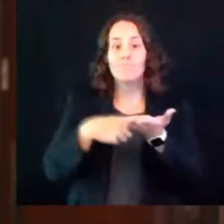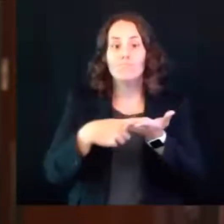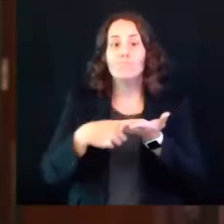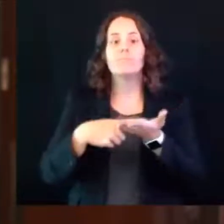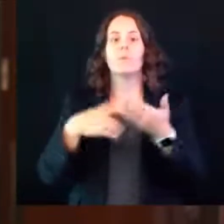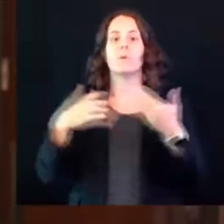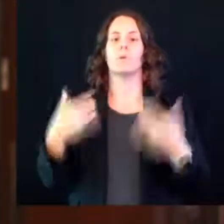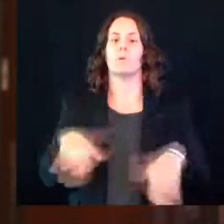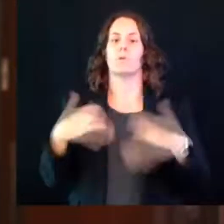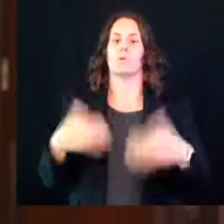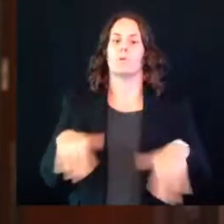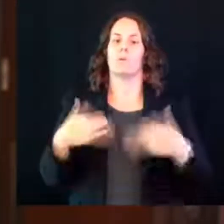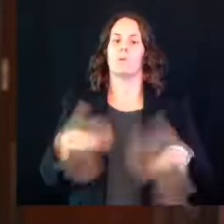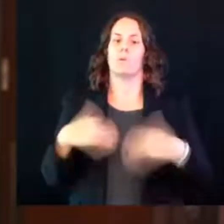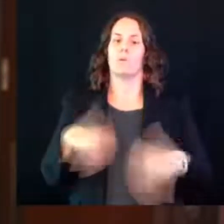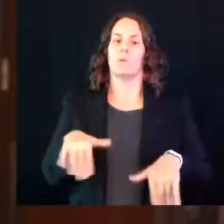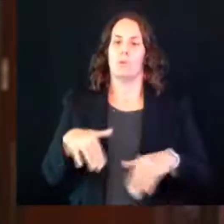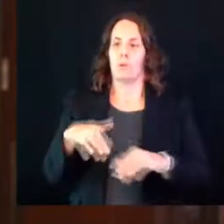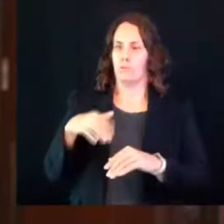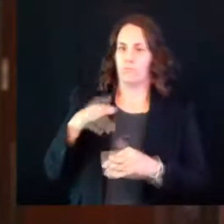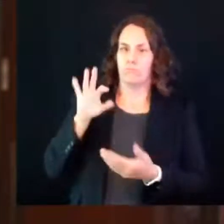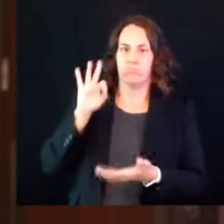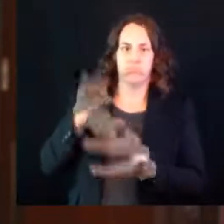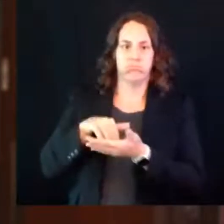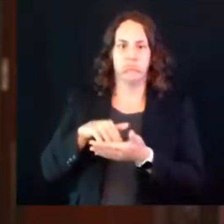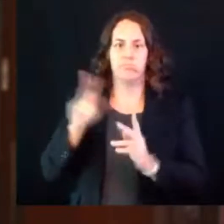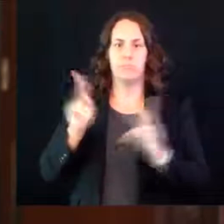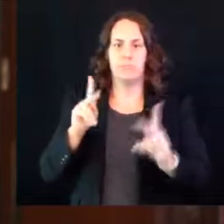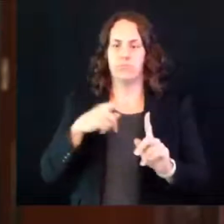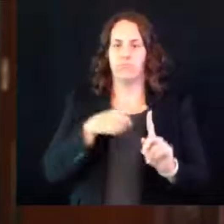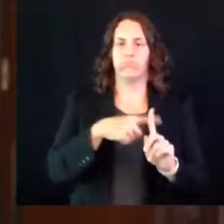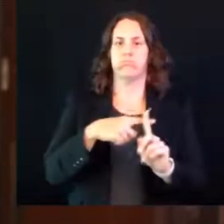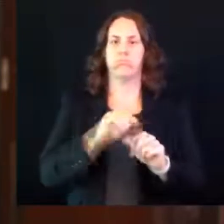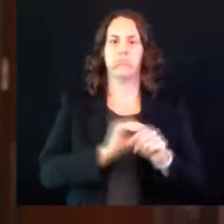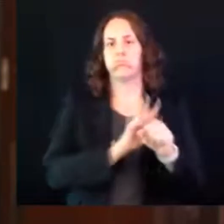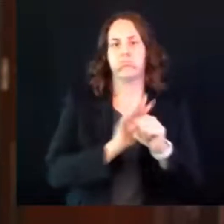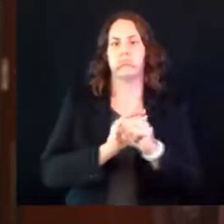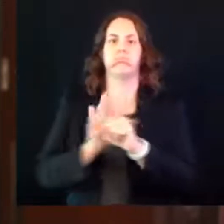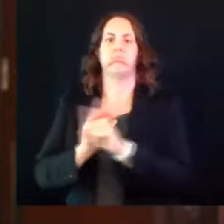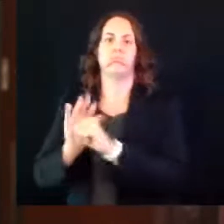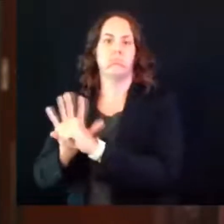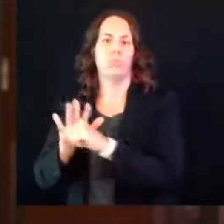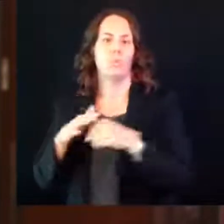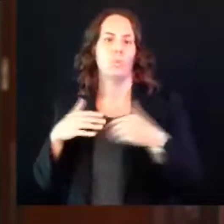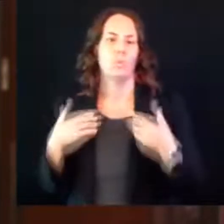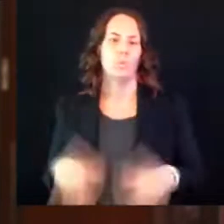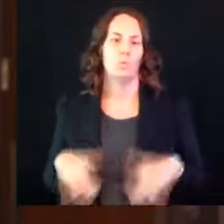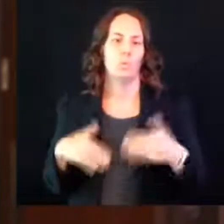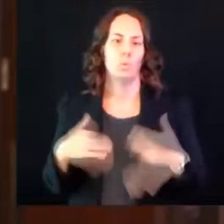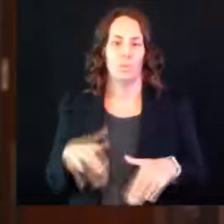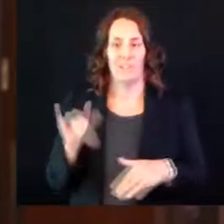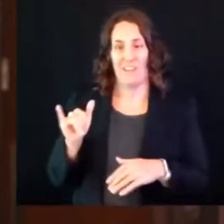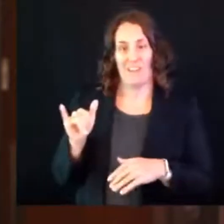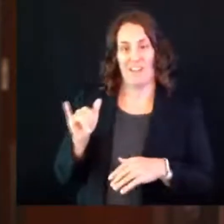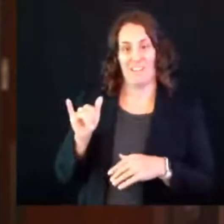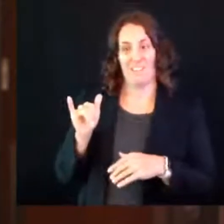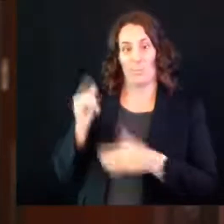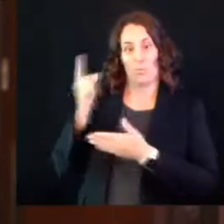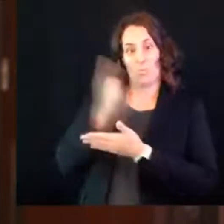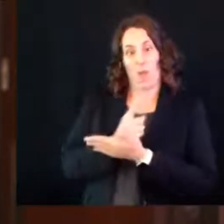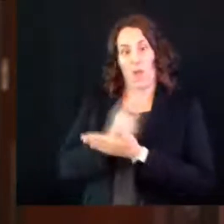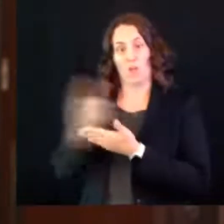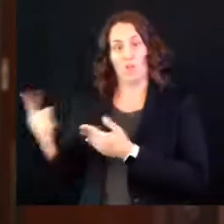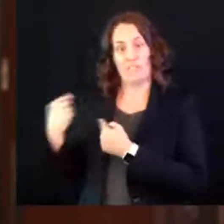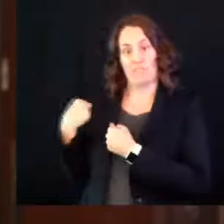sat here a week ago Tuesday, we have lost 98 of our family members, friends, and neighbors. We also learned that